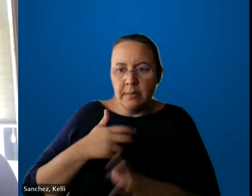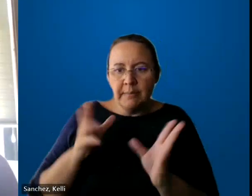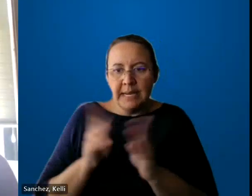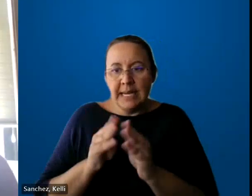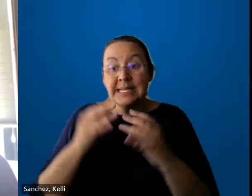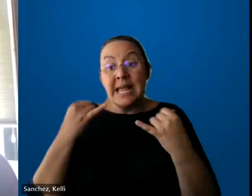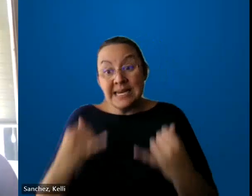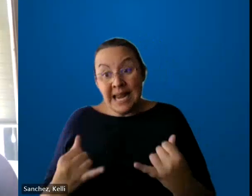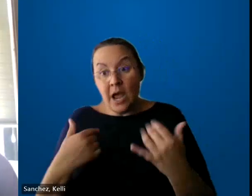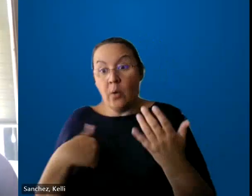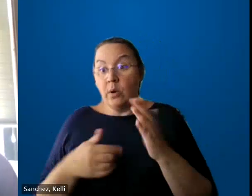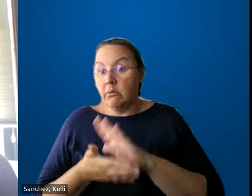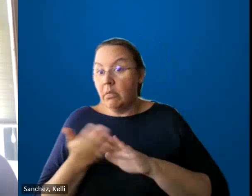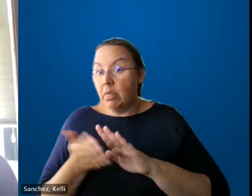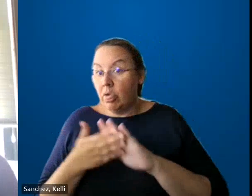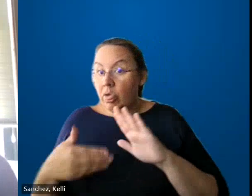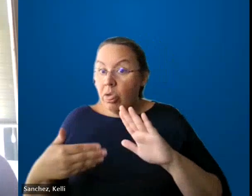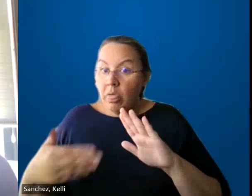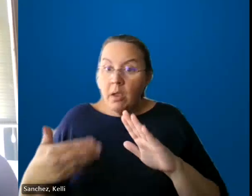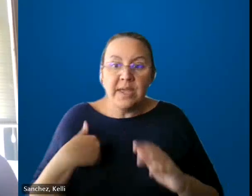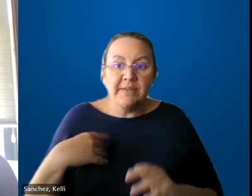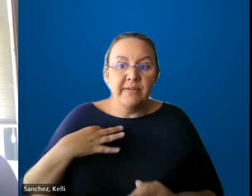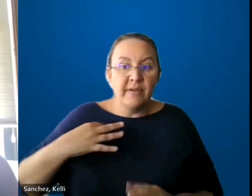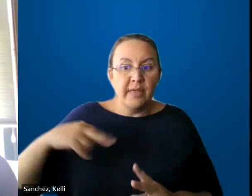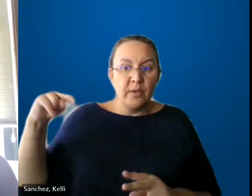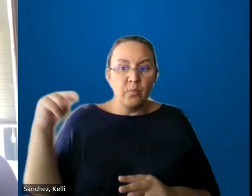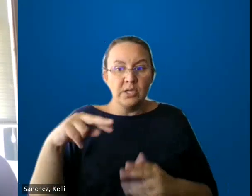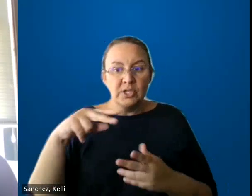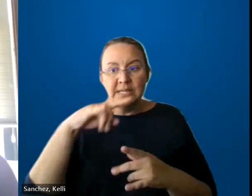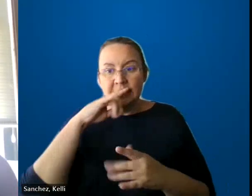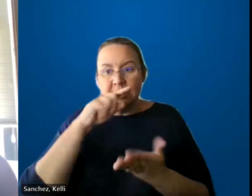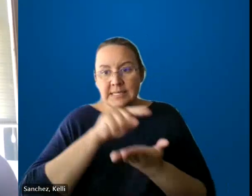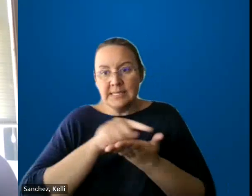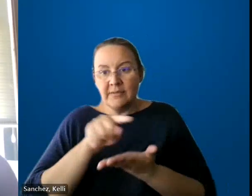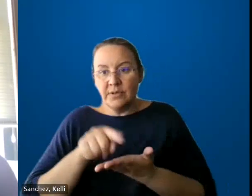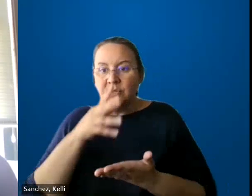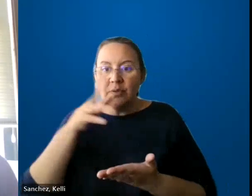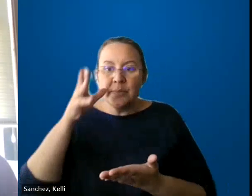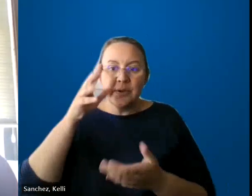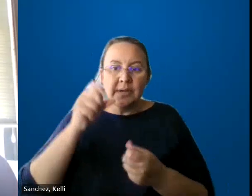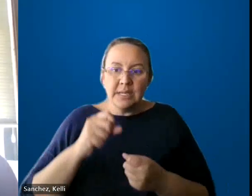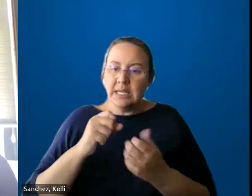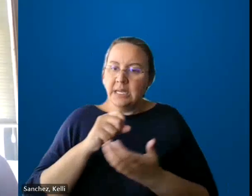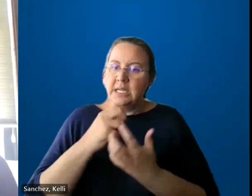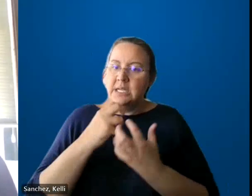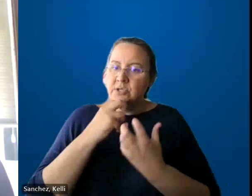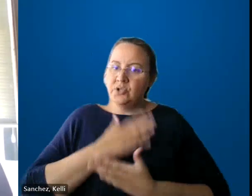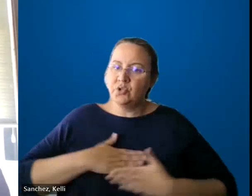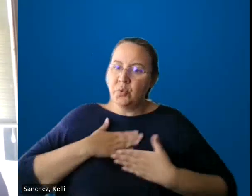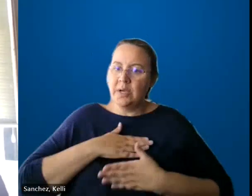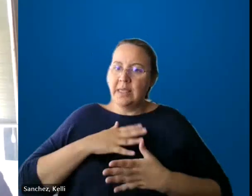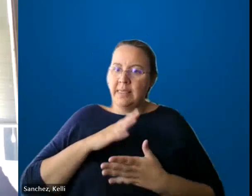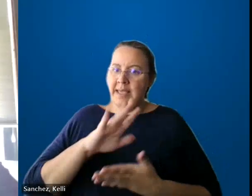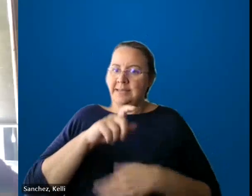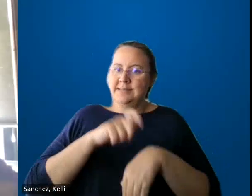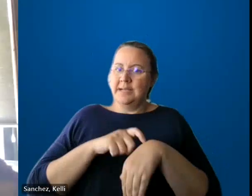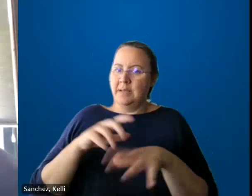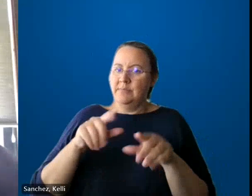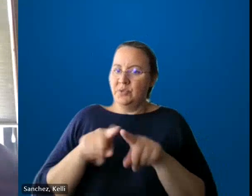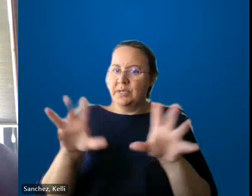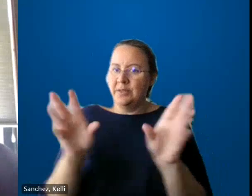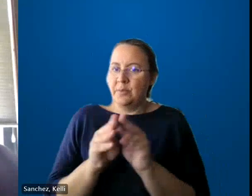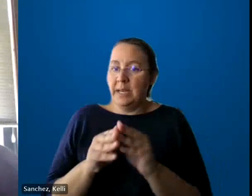it, and we've got a volunteer who watches the kids every week so their parents can enjoy that hour of self-help time. My daughter